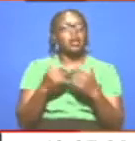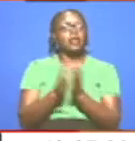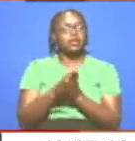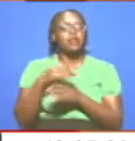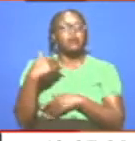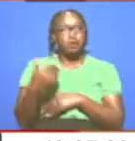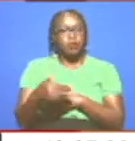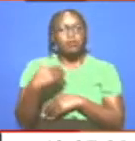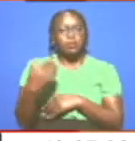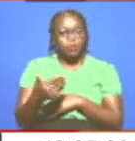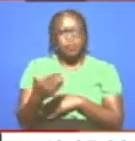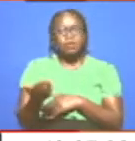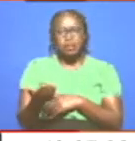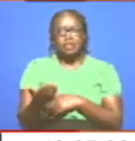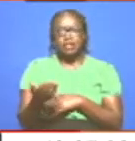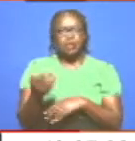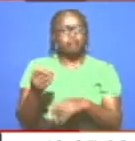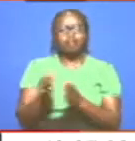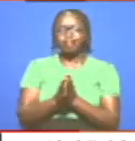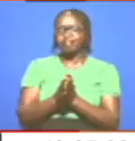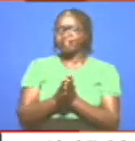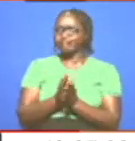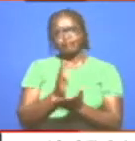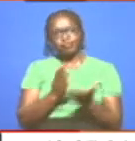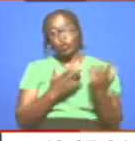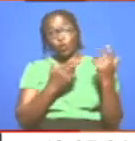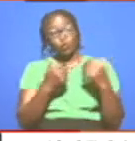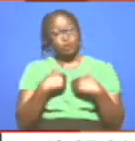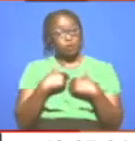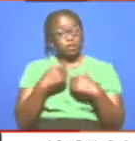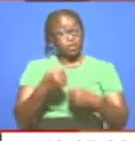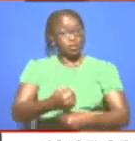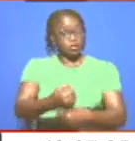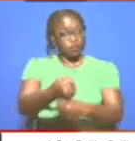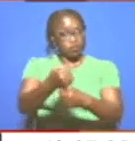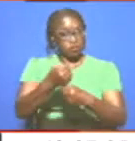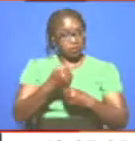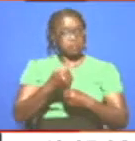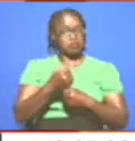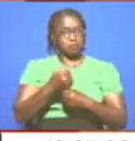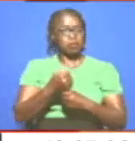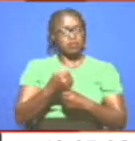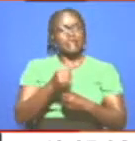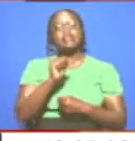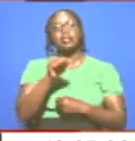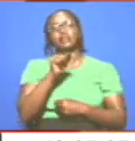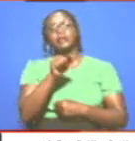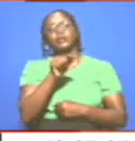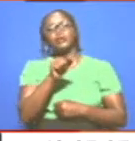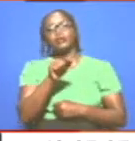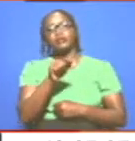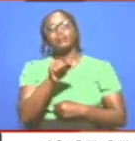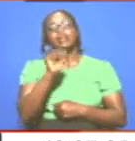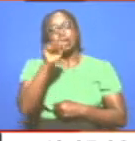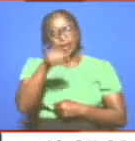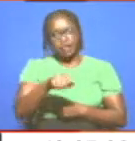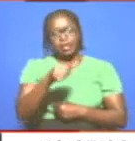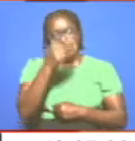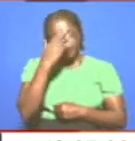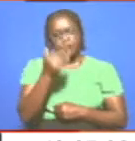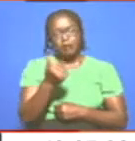they always backed me, yeah, backed up me, and the confidence they given me, and they said, yes, Manoj, you can do it, because as I